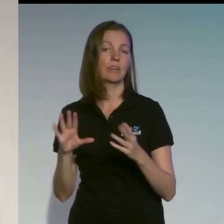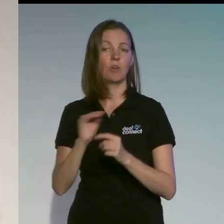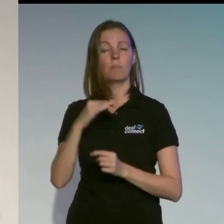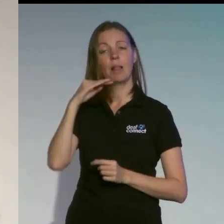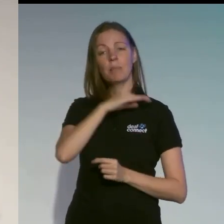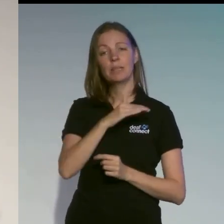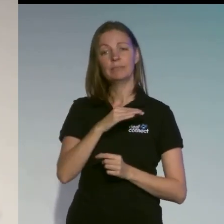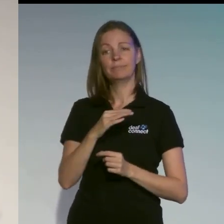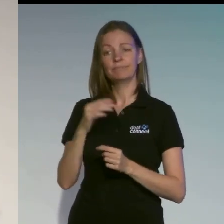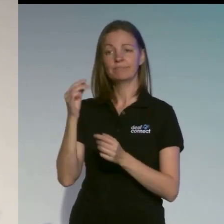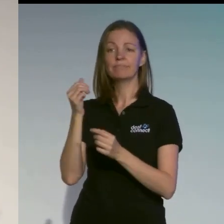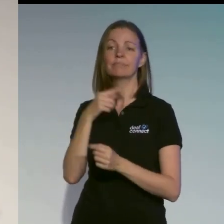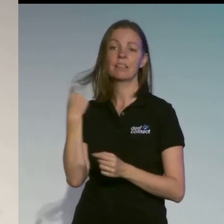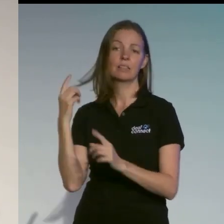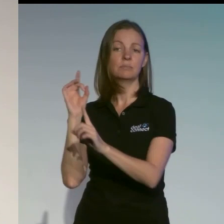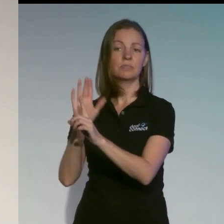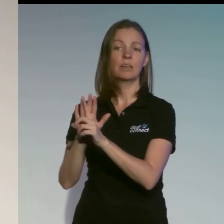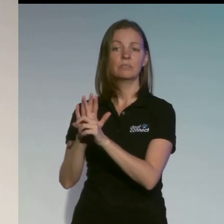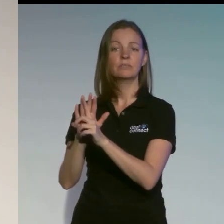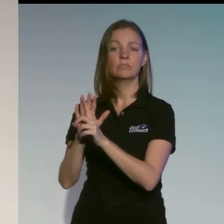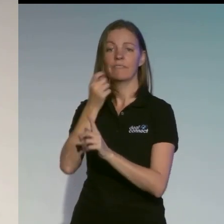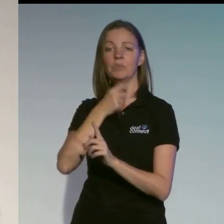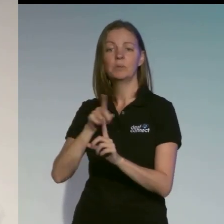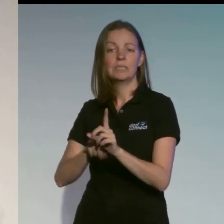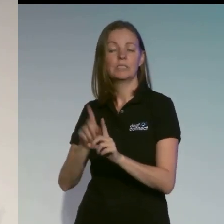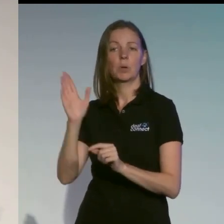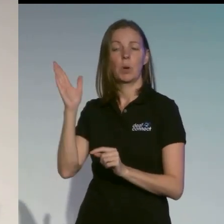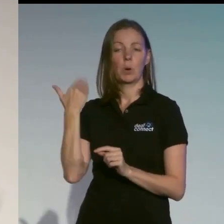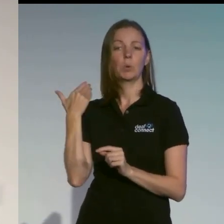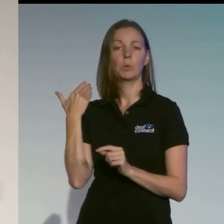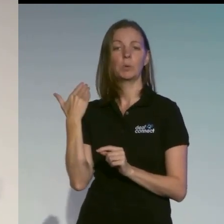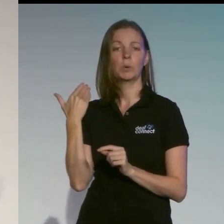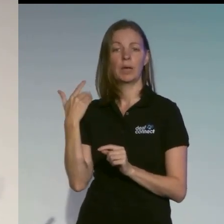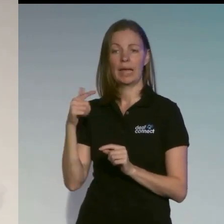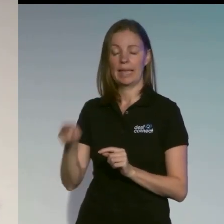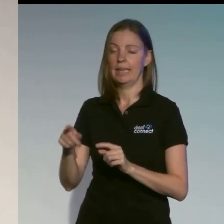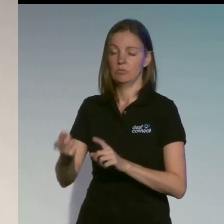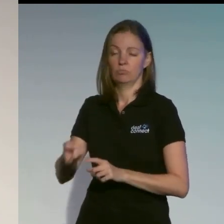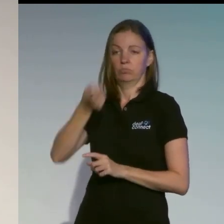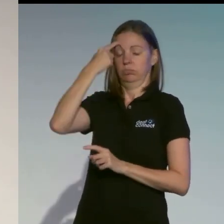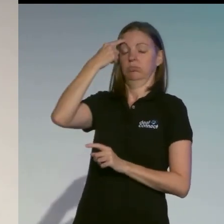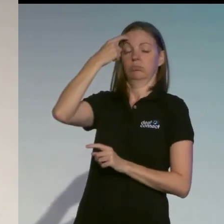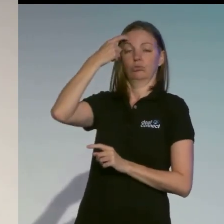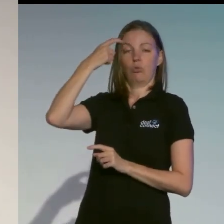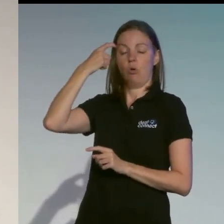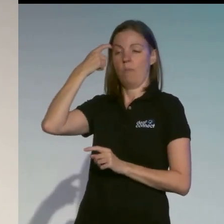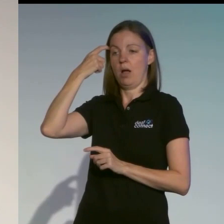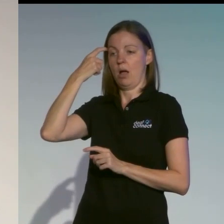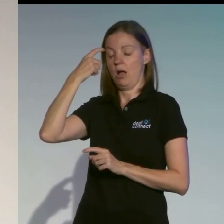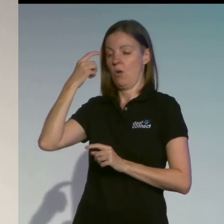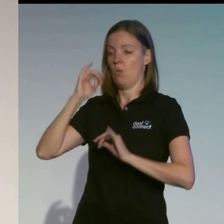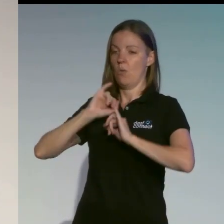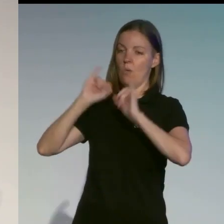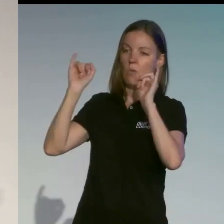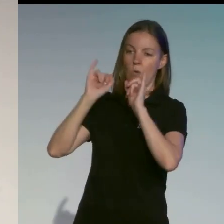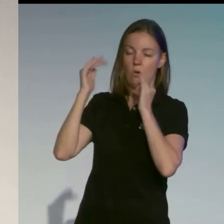few months ago. An untimely set of triggers unlocked his trauma, like a freight train hitting him from within. The harm inside of him